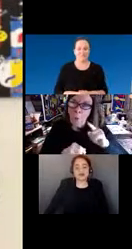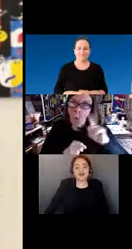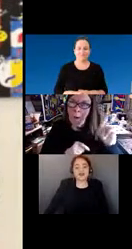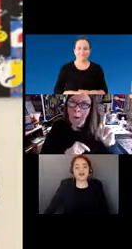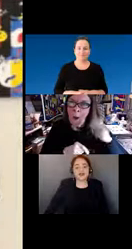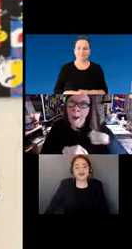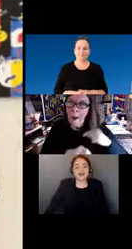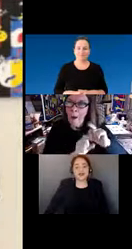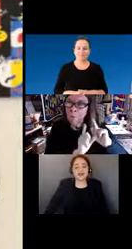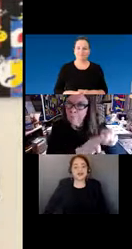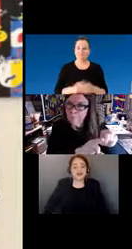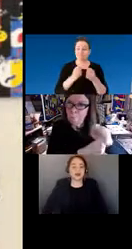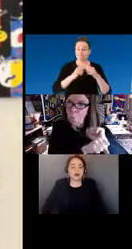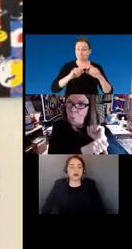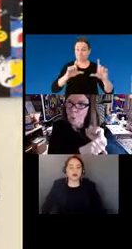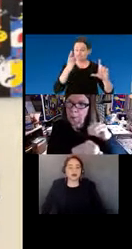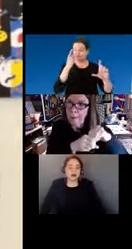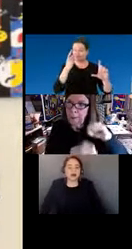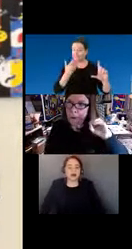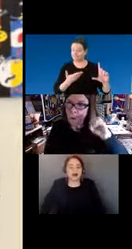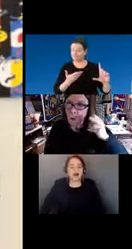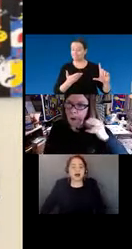On this slide, you will see an example